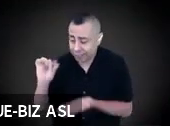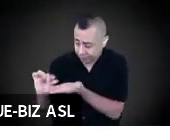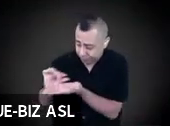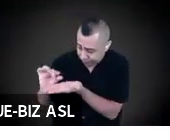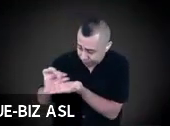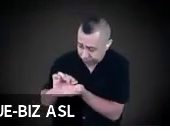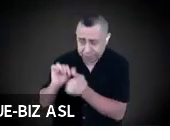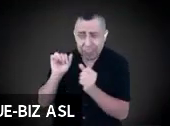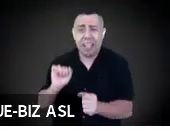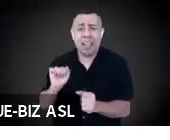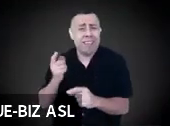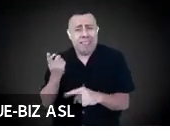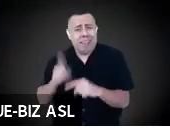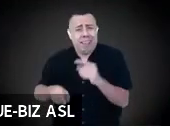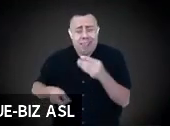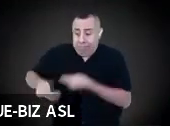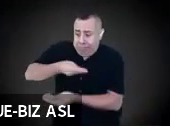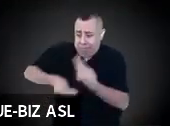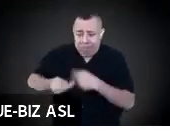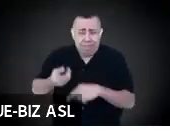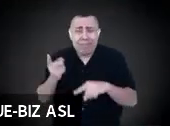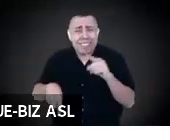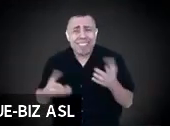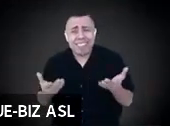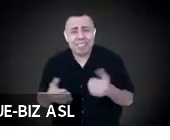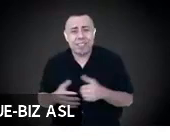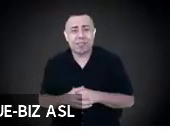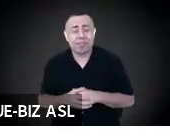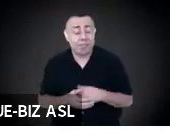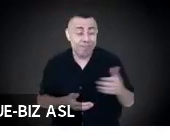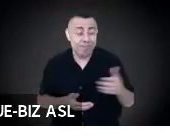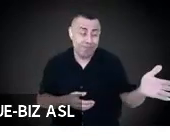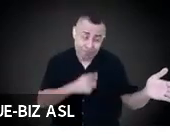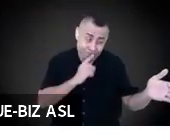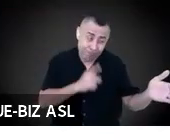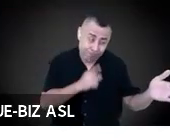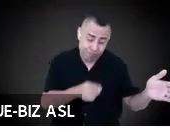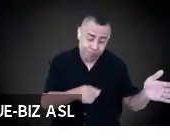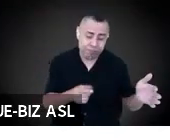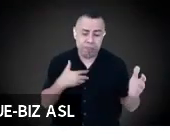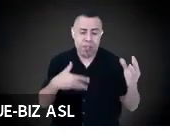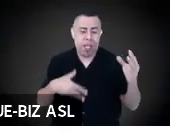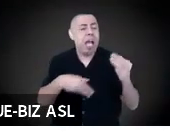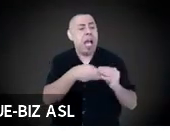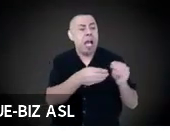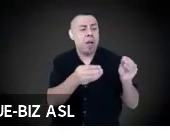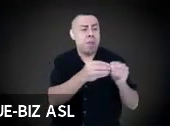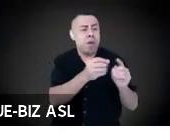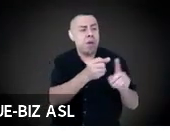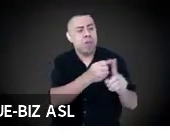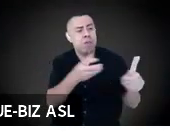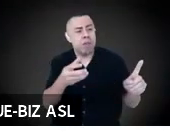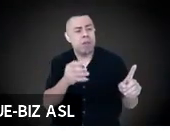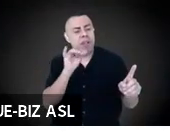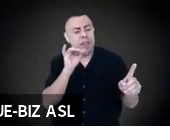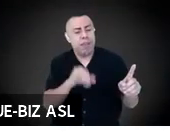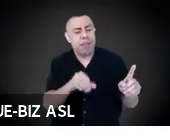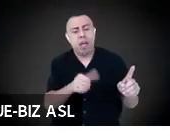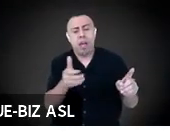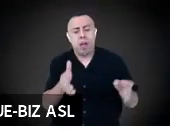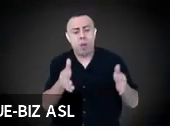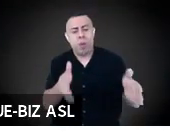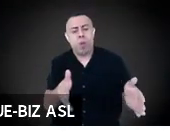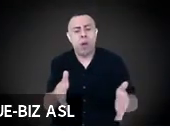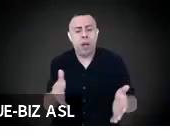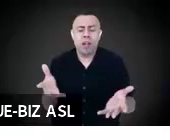at all. And another, like, just to add to that, I think that's another way we can engage the community with this, to